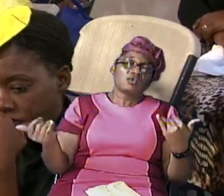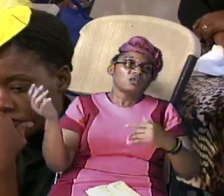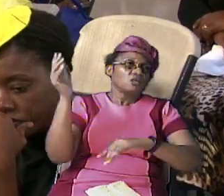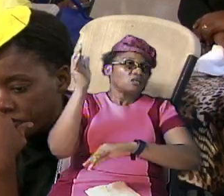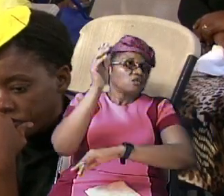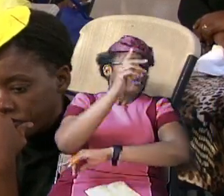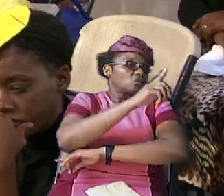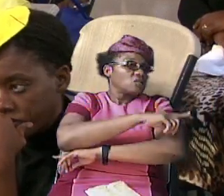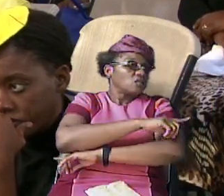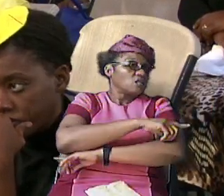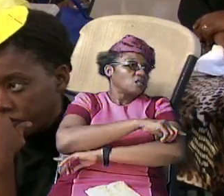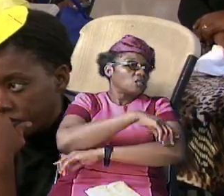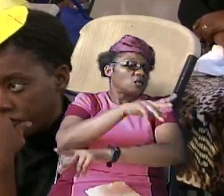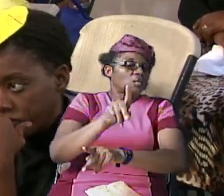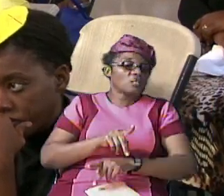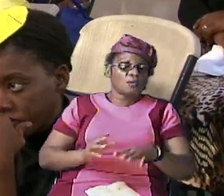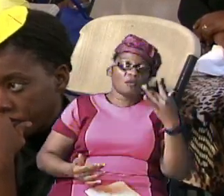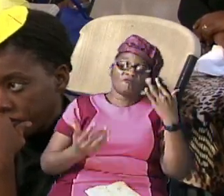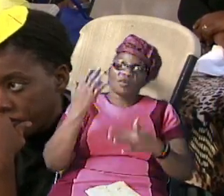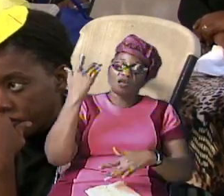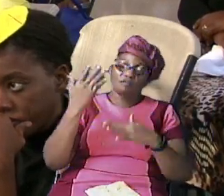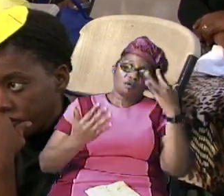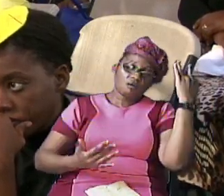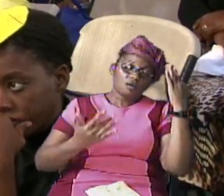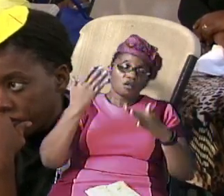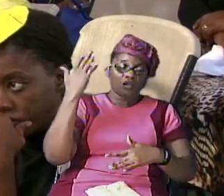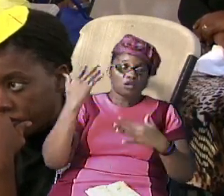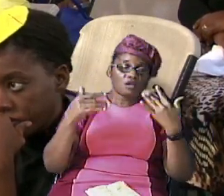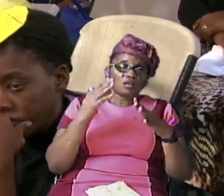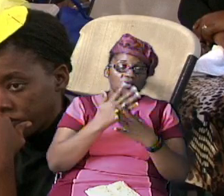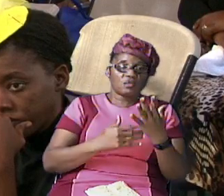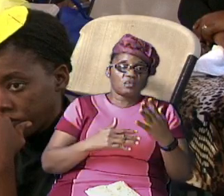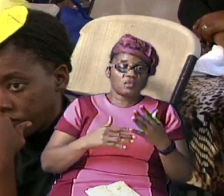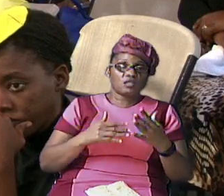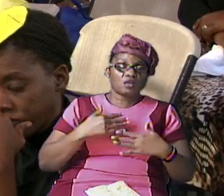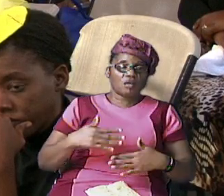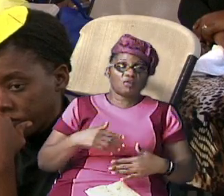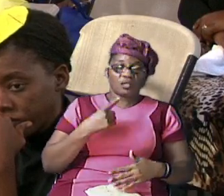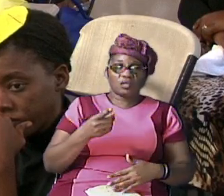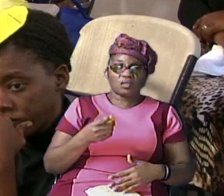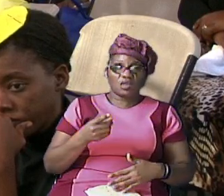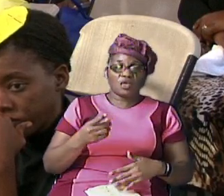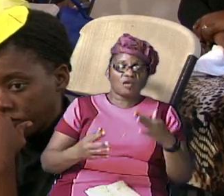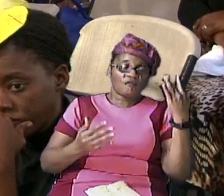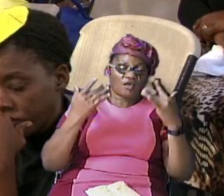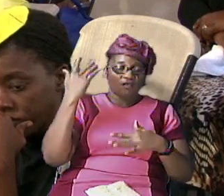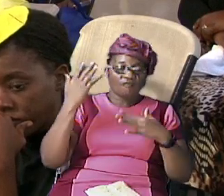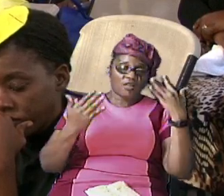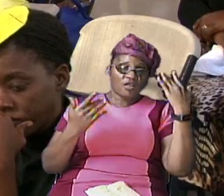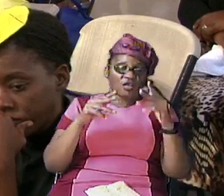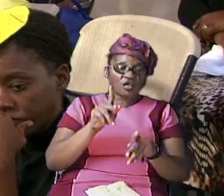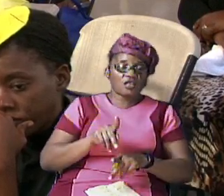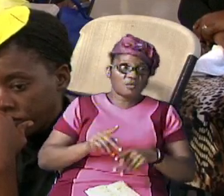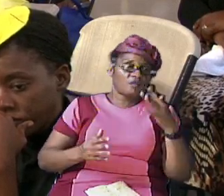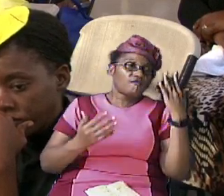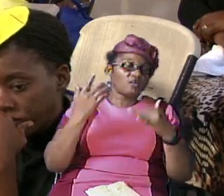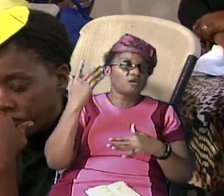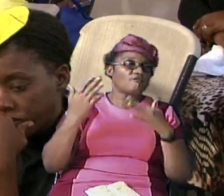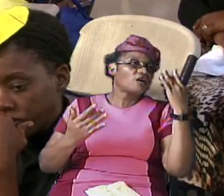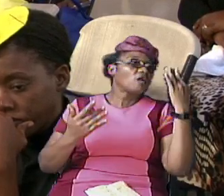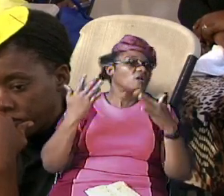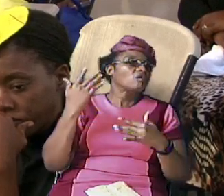praise the Lord, keep the fire burning. Somebody say, fan the fire. Keep fanning the fire,